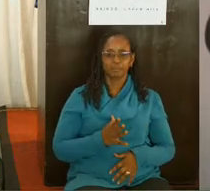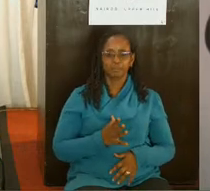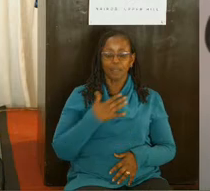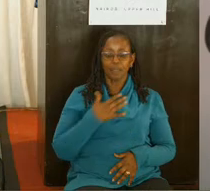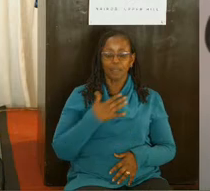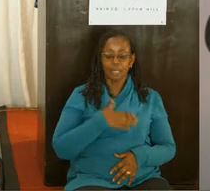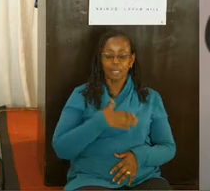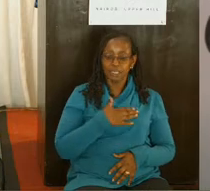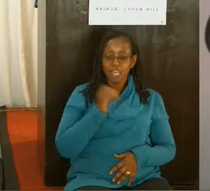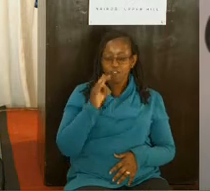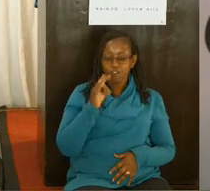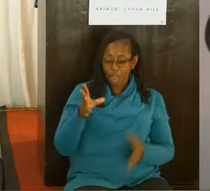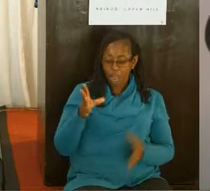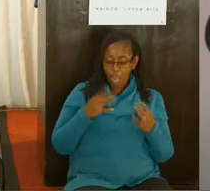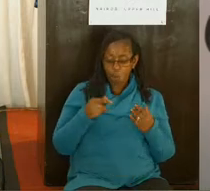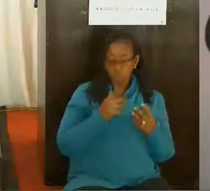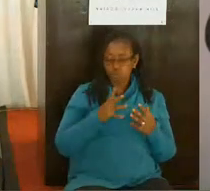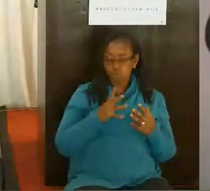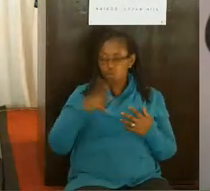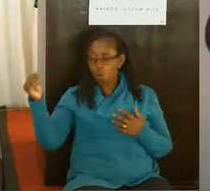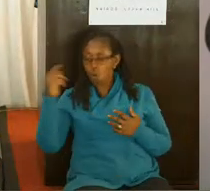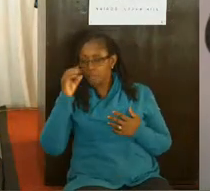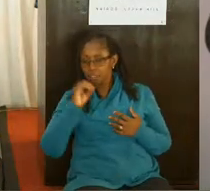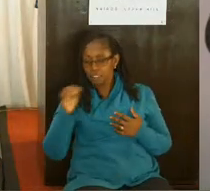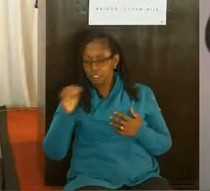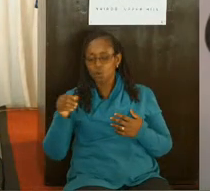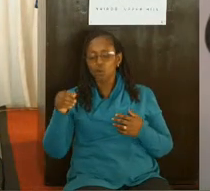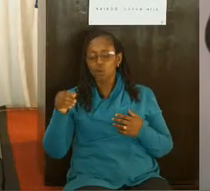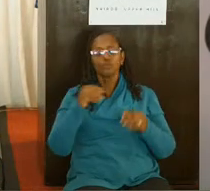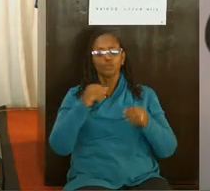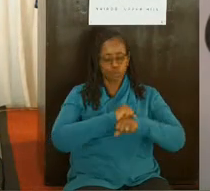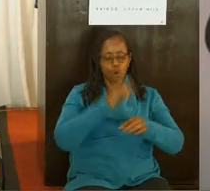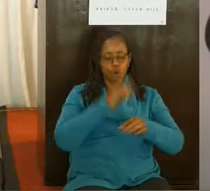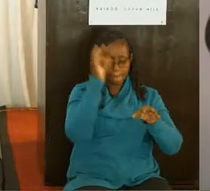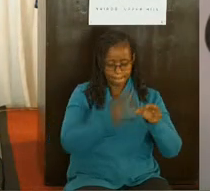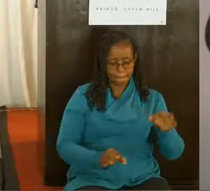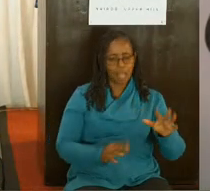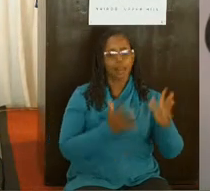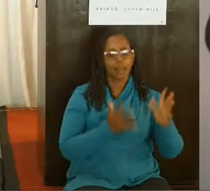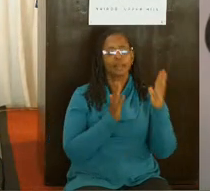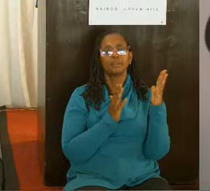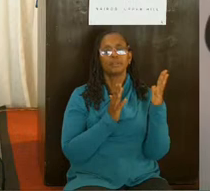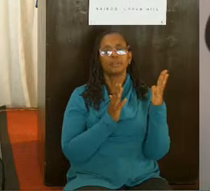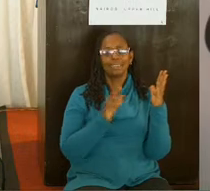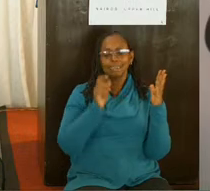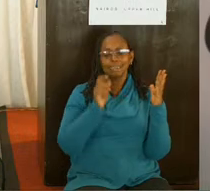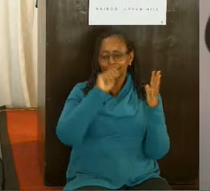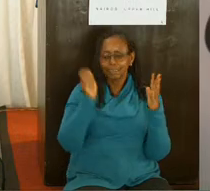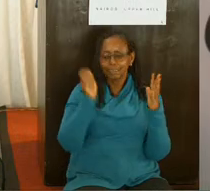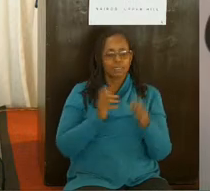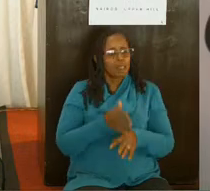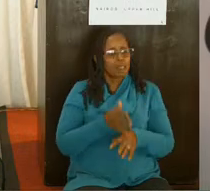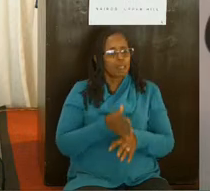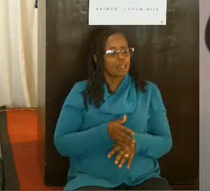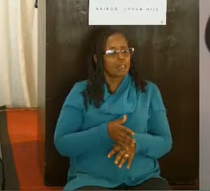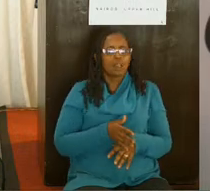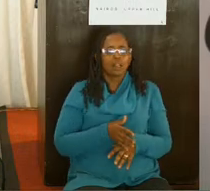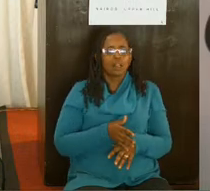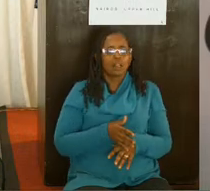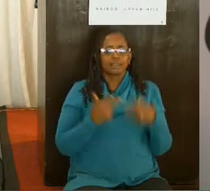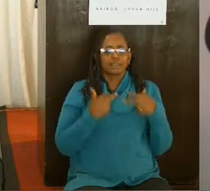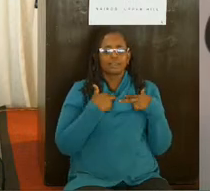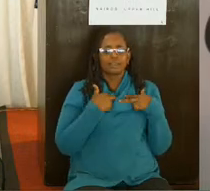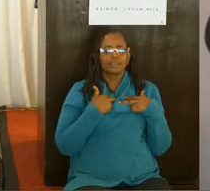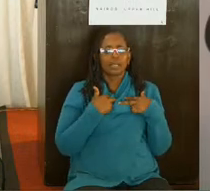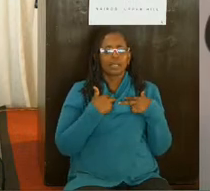um please if you don't allow us to go home uh we will ban the school and we've seen teachers becoming airplanes and even let these children go